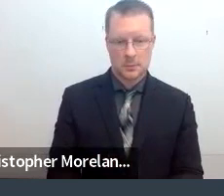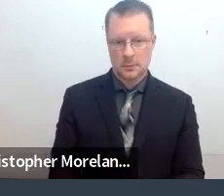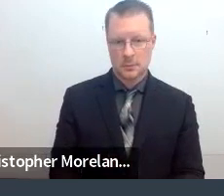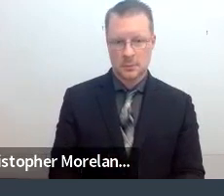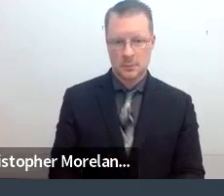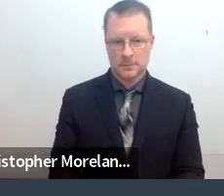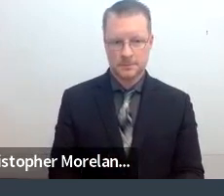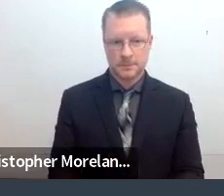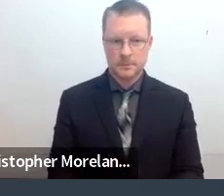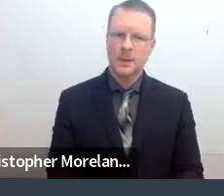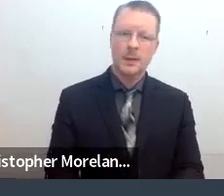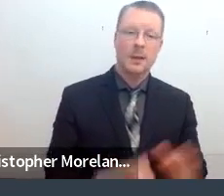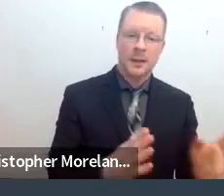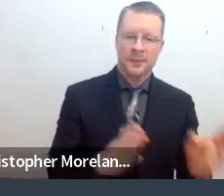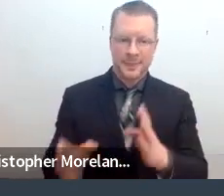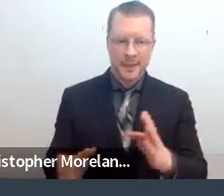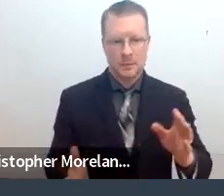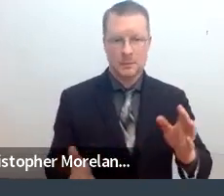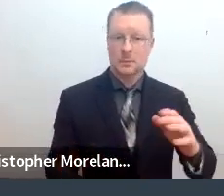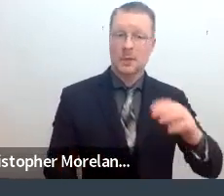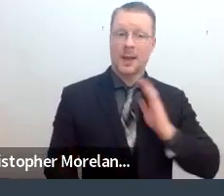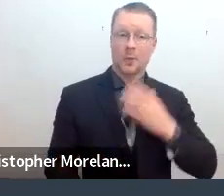request accommodations that I need?